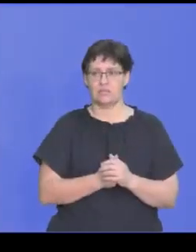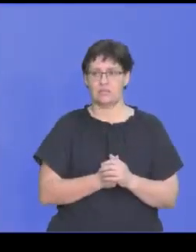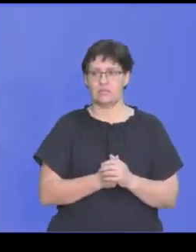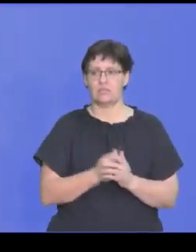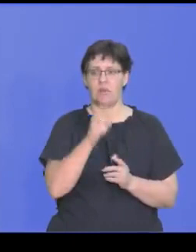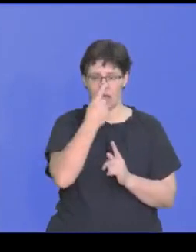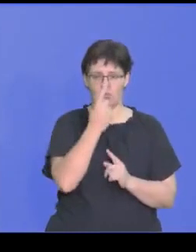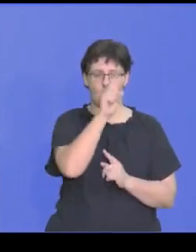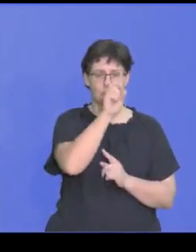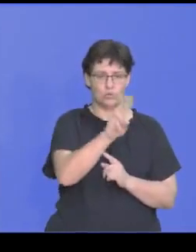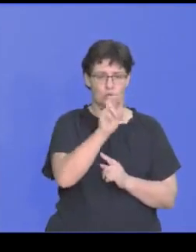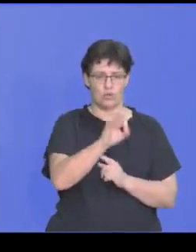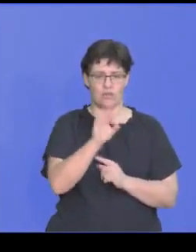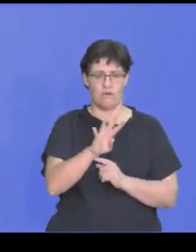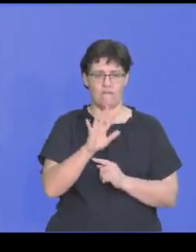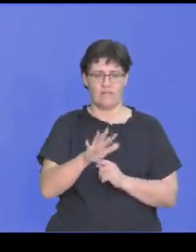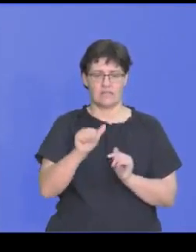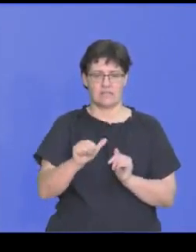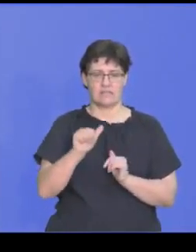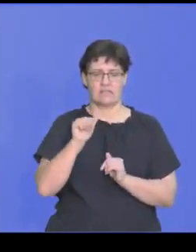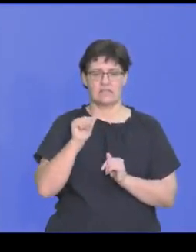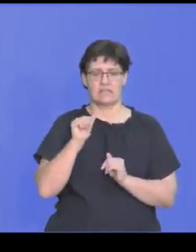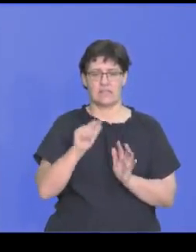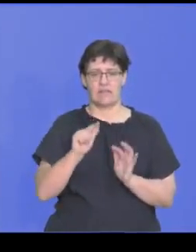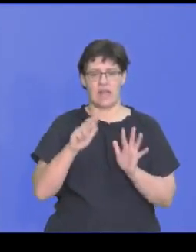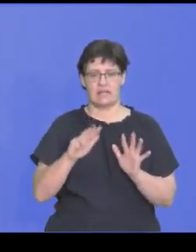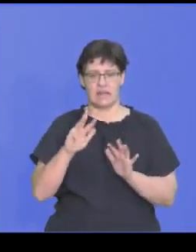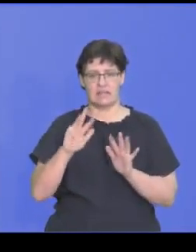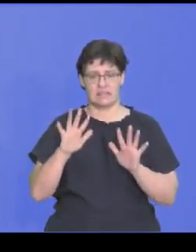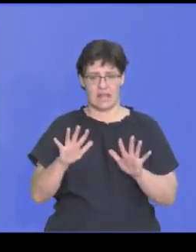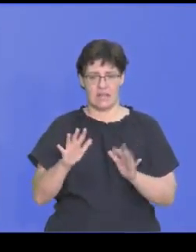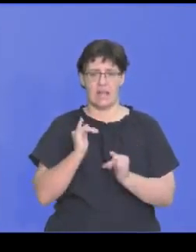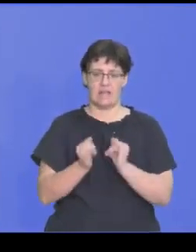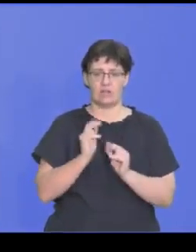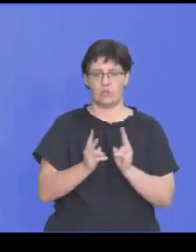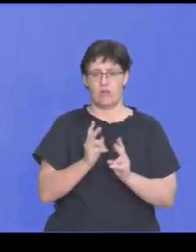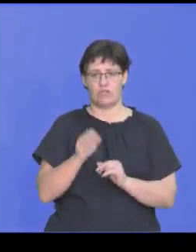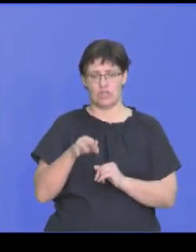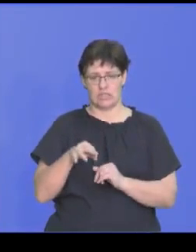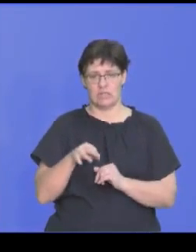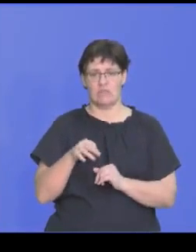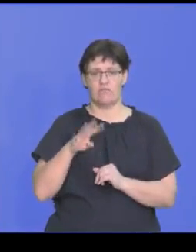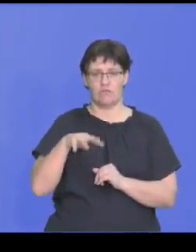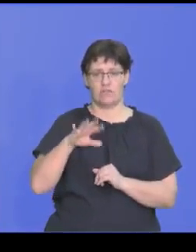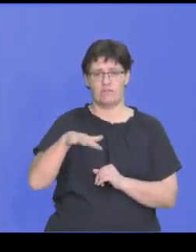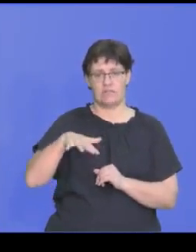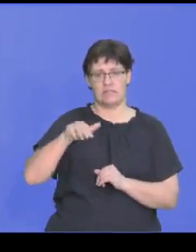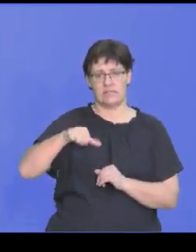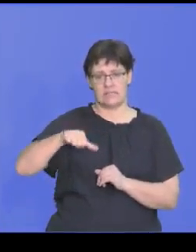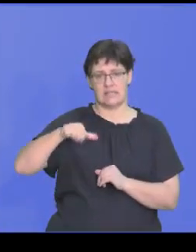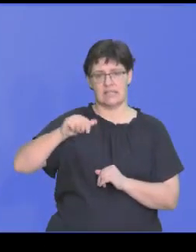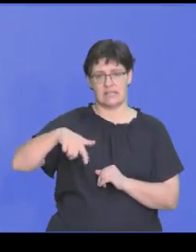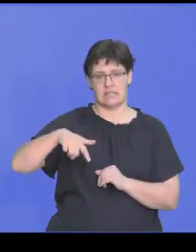literally going to count them as 1, 2, 3, 4, 5, 6, 7, 8, 9, 10, 11, 12, 13, 14,